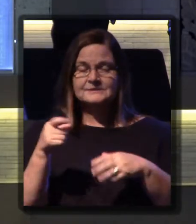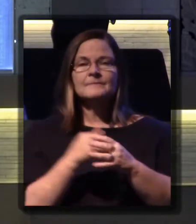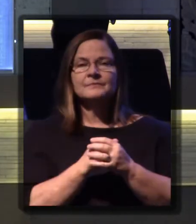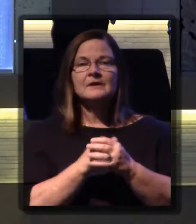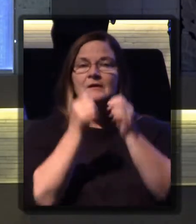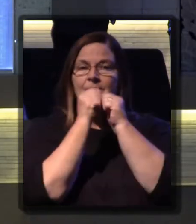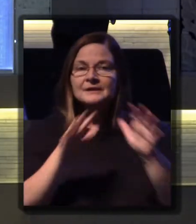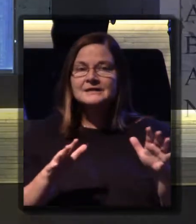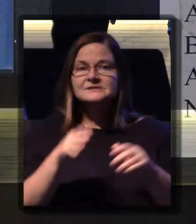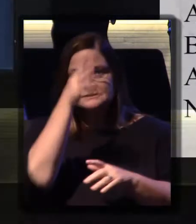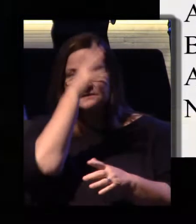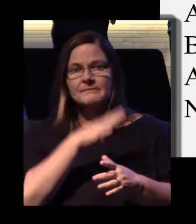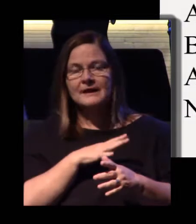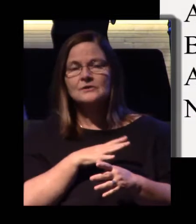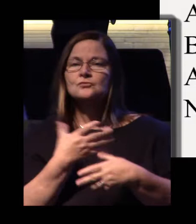and he says,